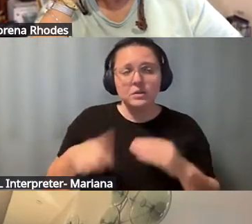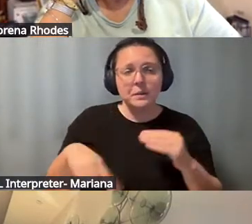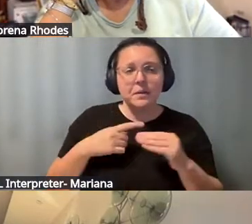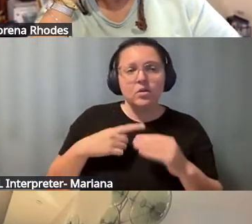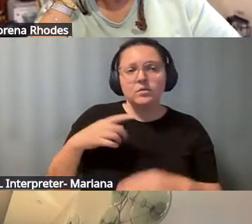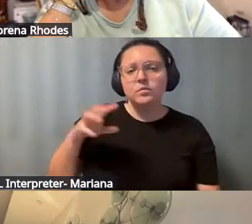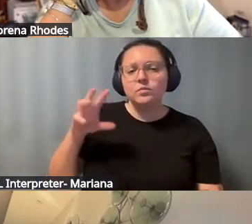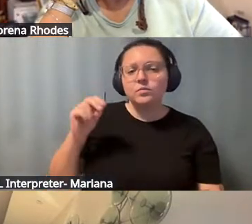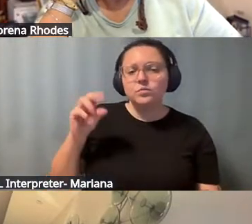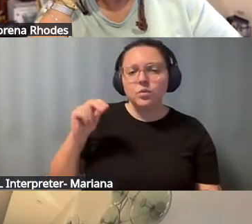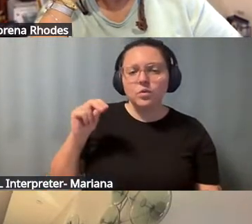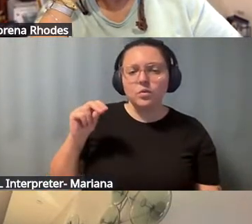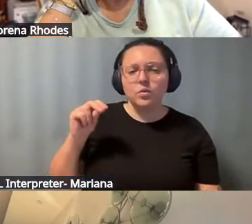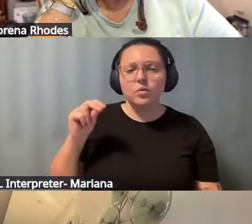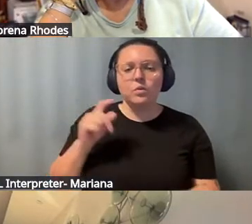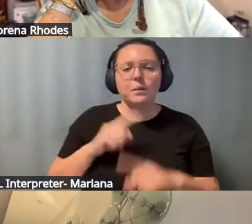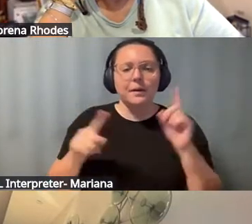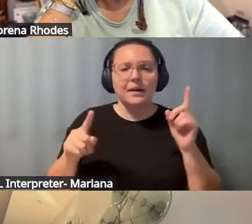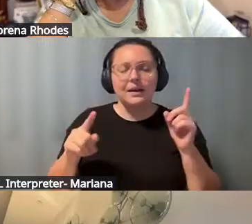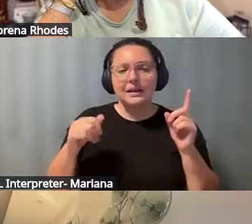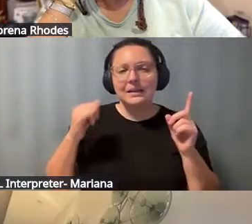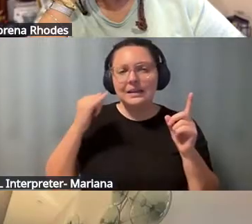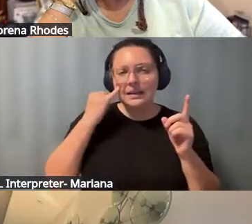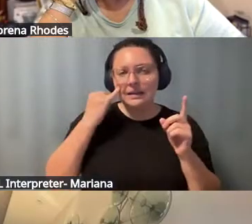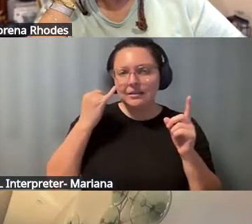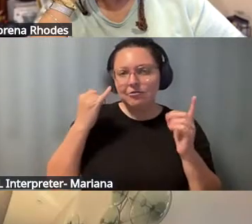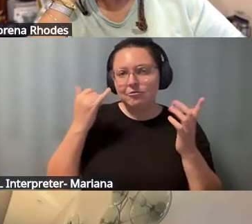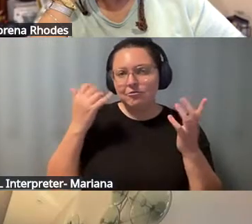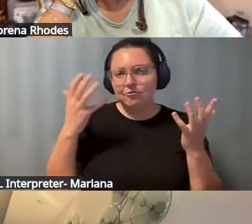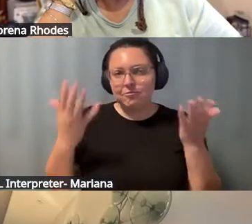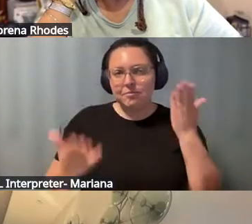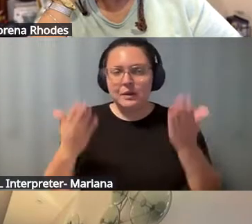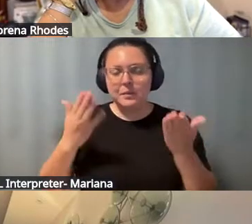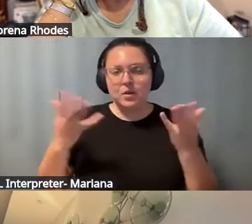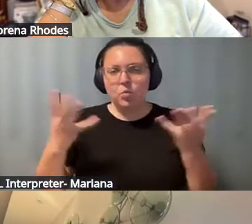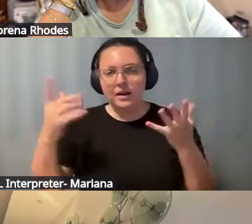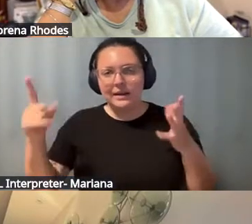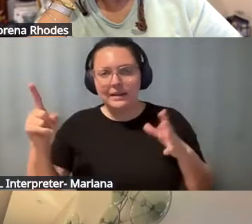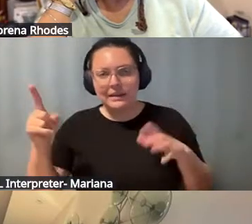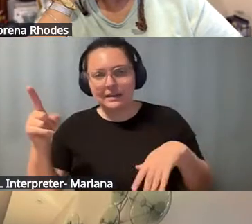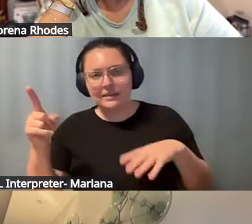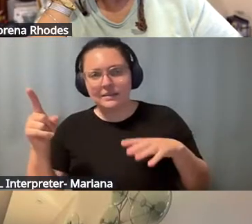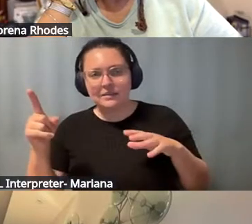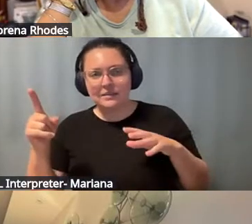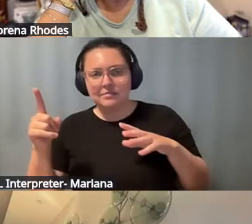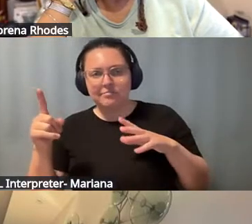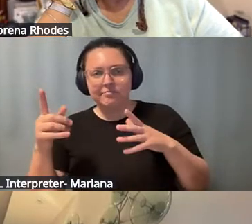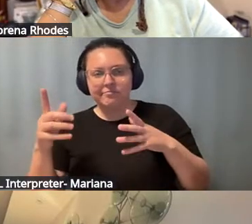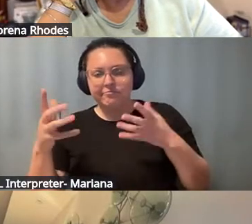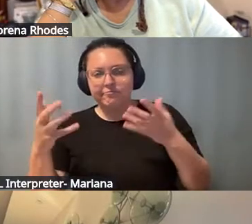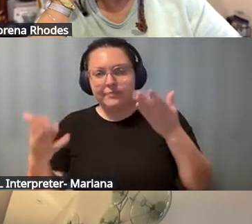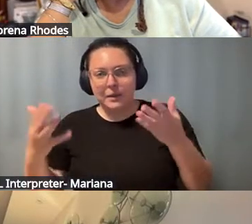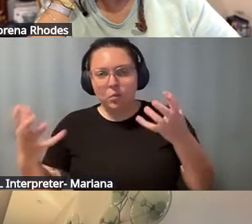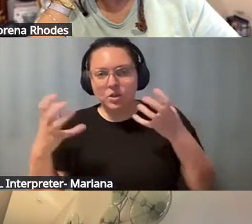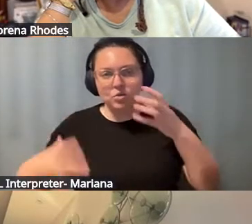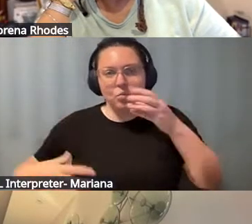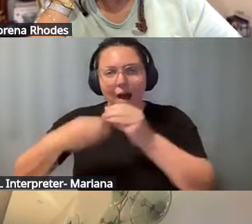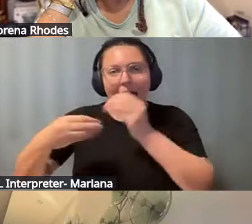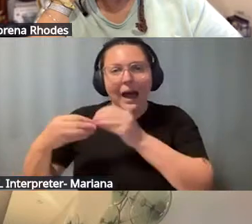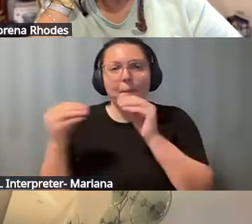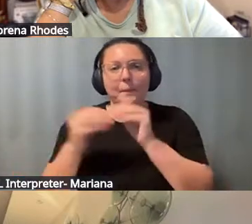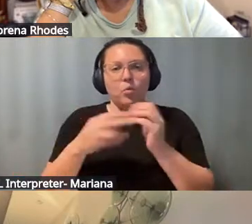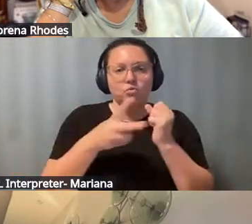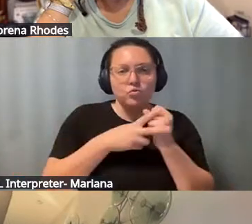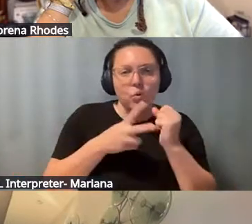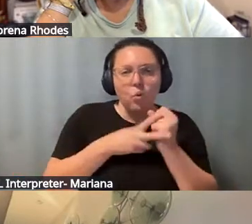it lands to what the consensus might be leading towards, our understanding of the tenant, Are they adding more potential storage facilities?